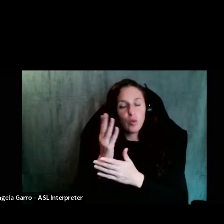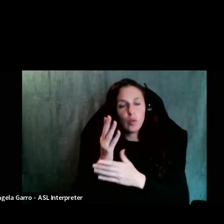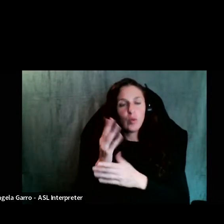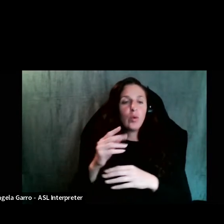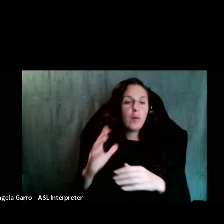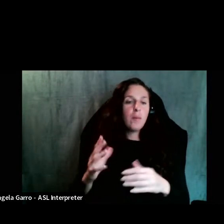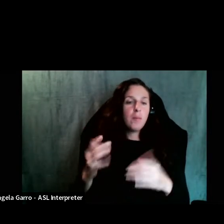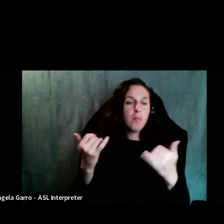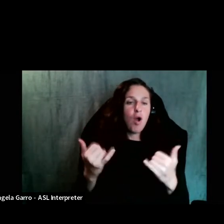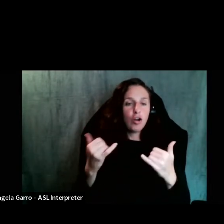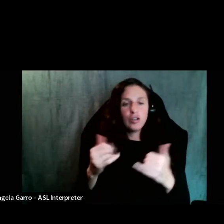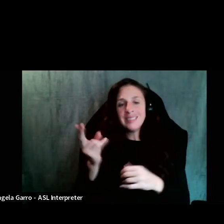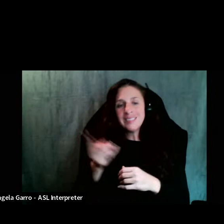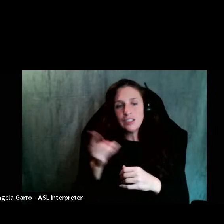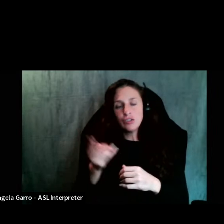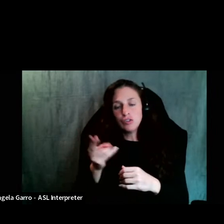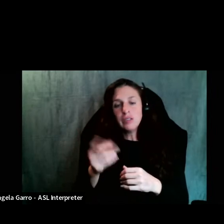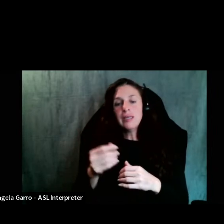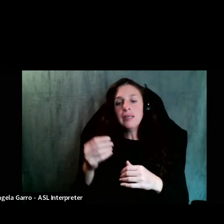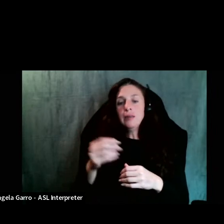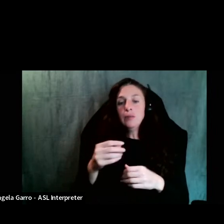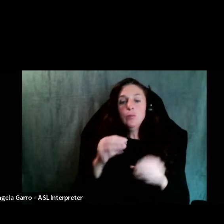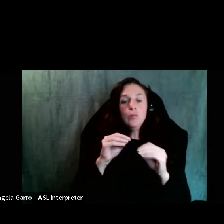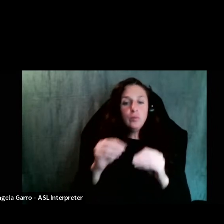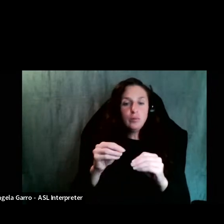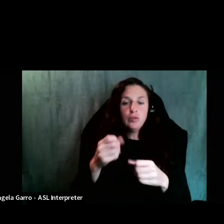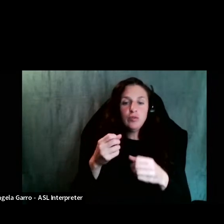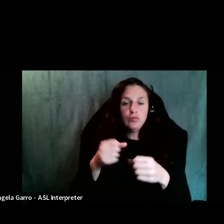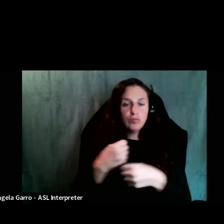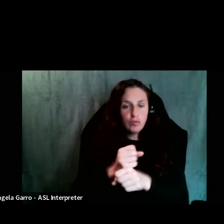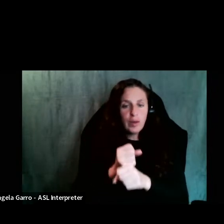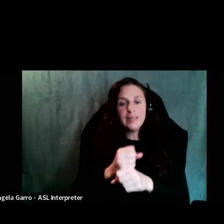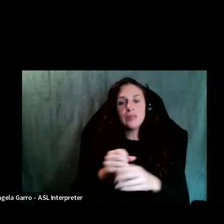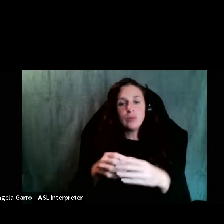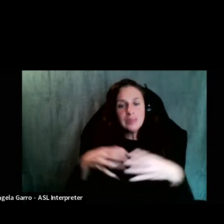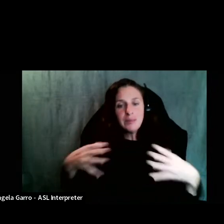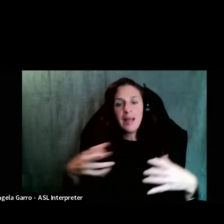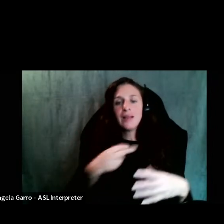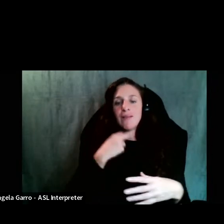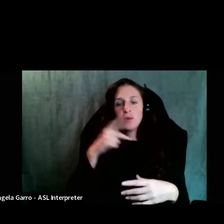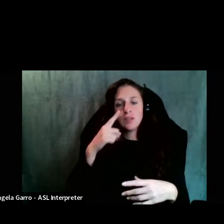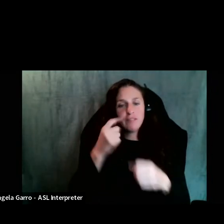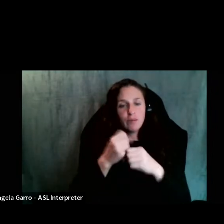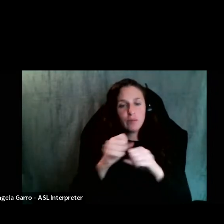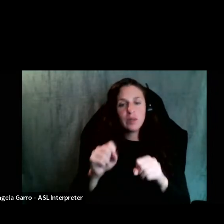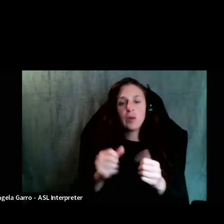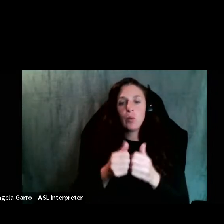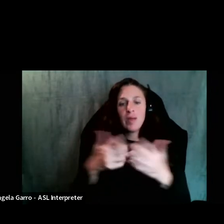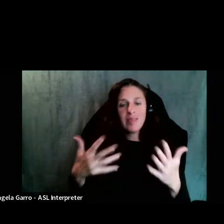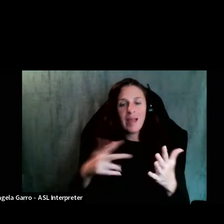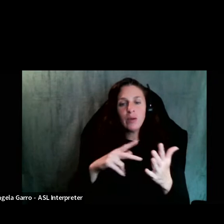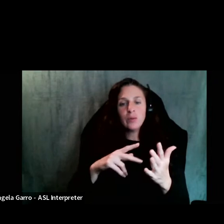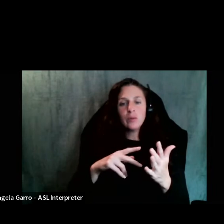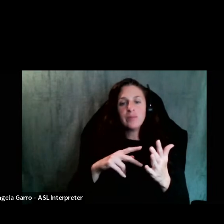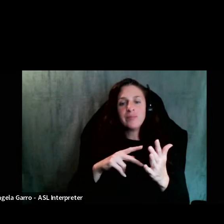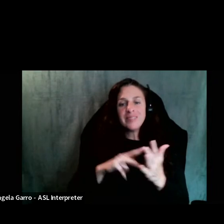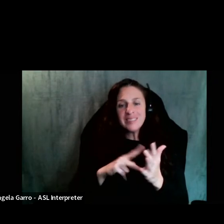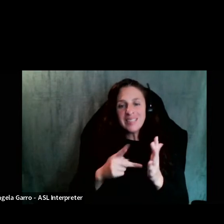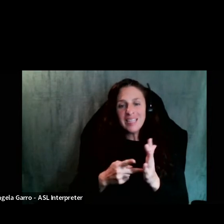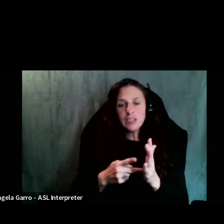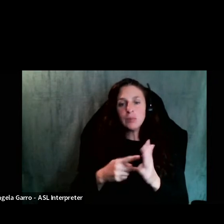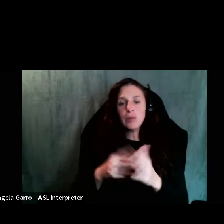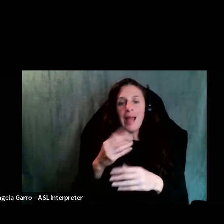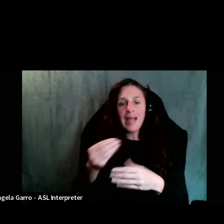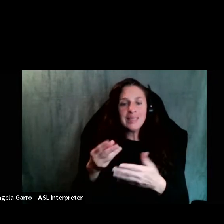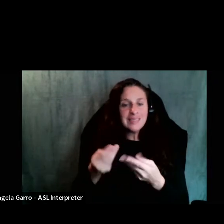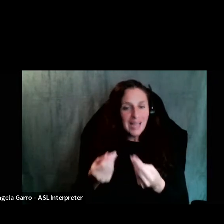the movements created to expand the voices for freedom. Without intentional and tangible support